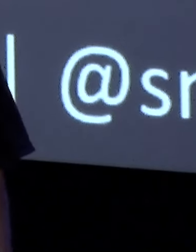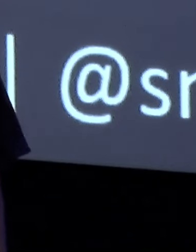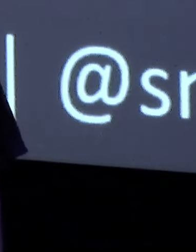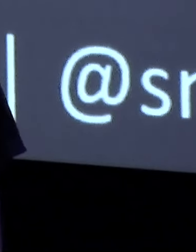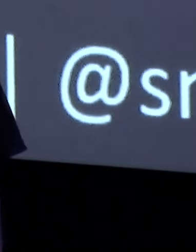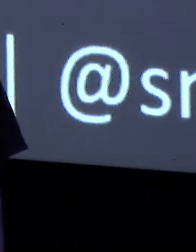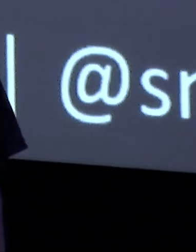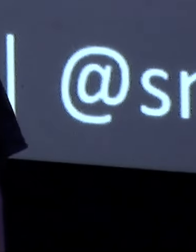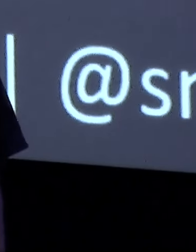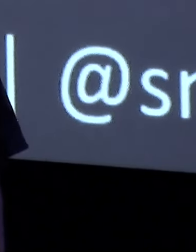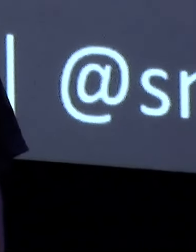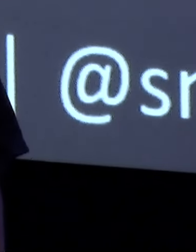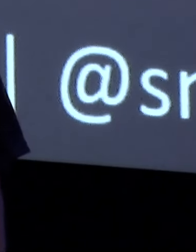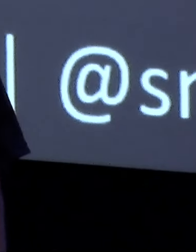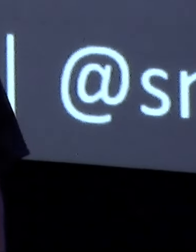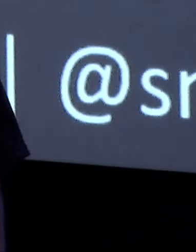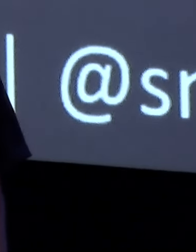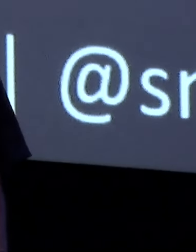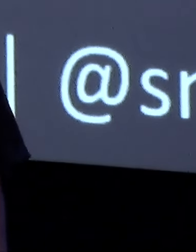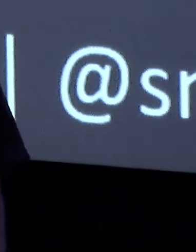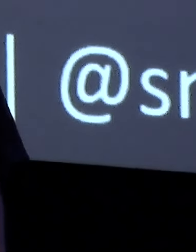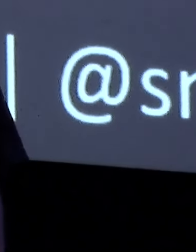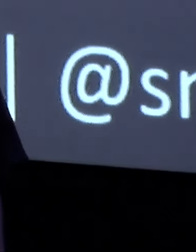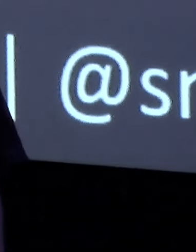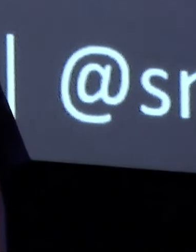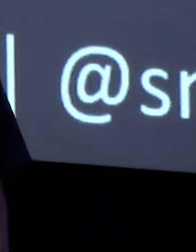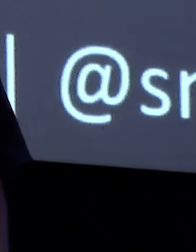Ego, Igane, Ego,